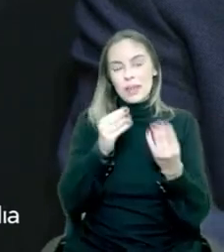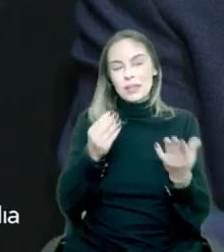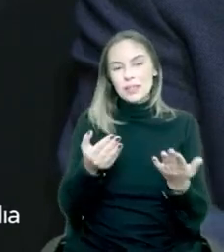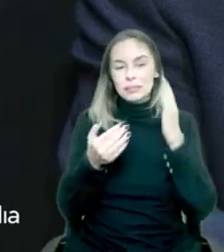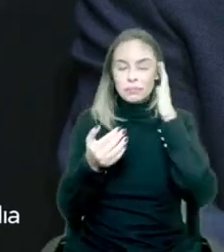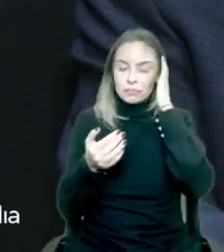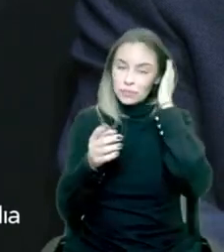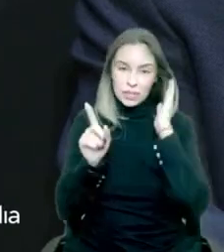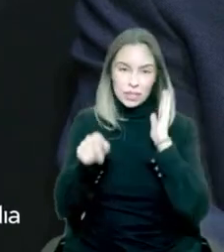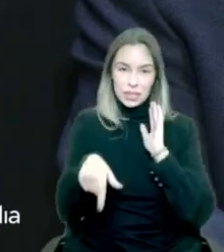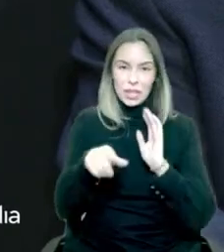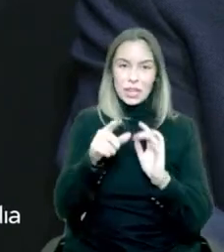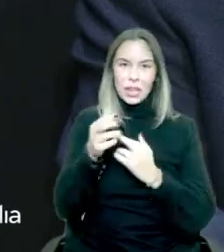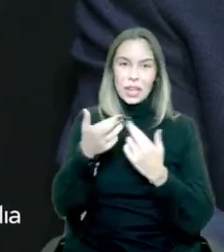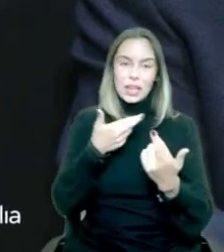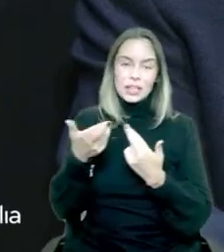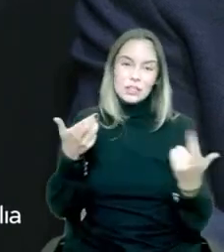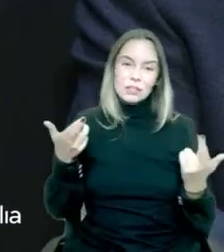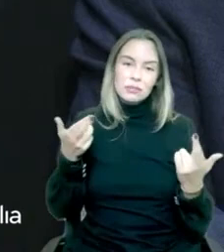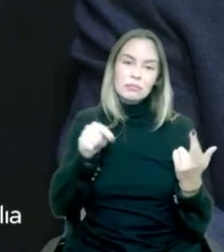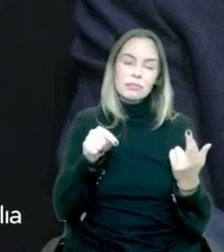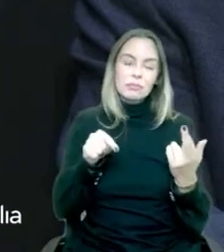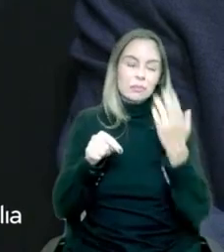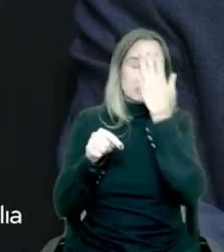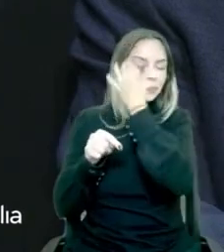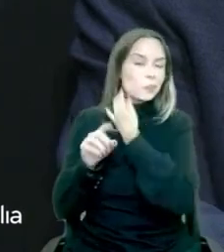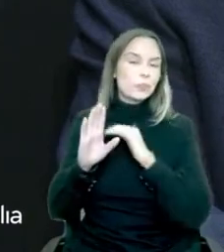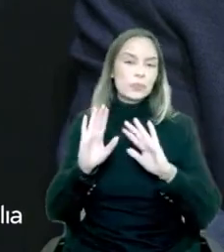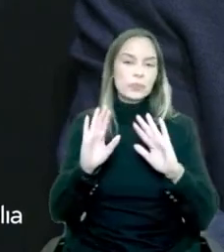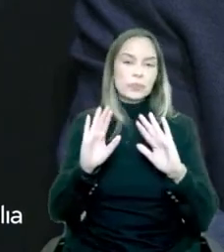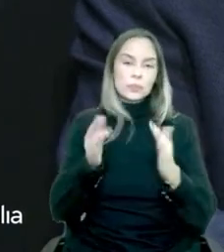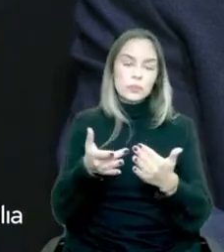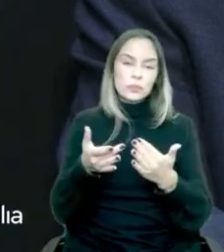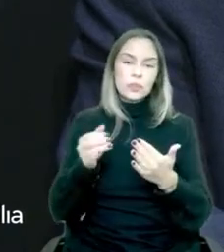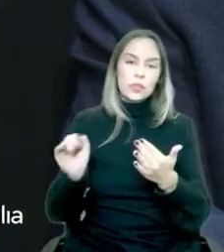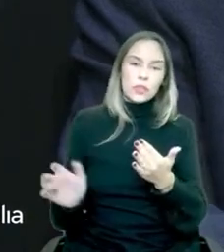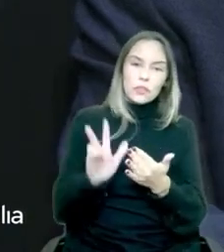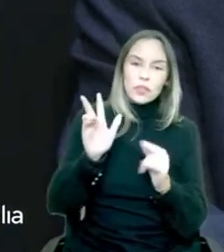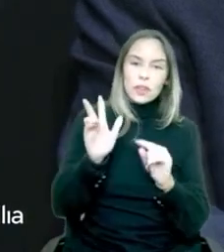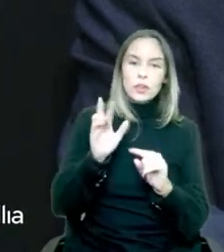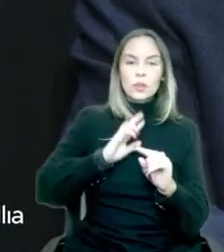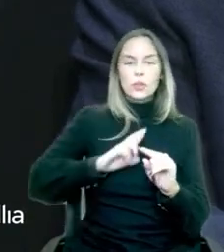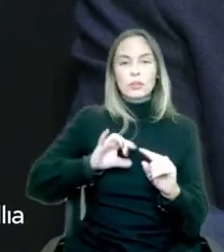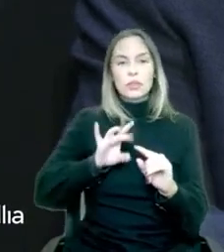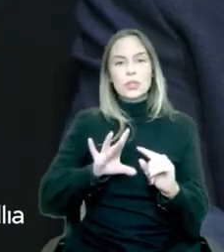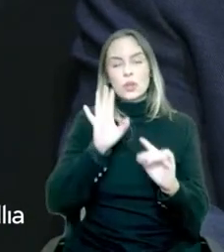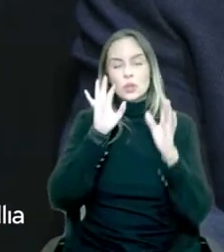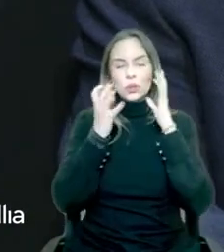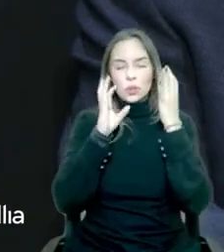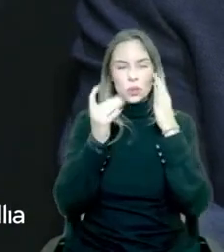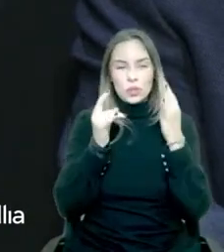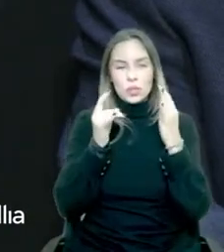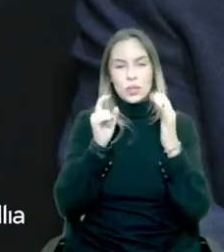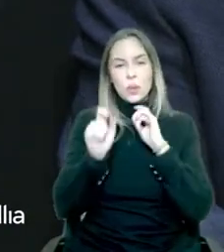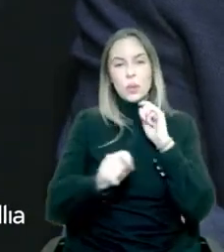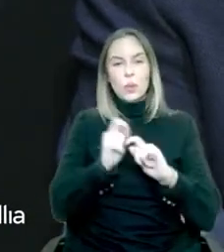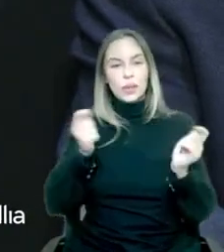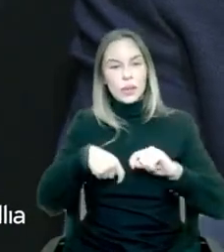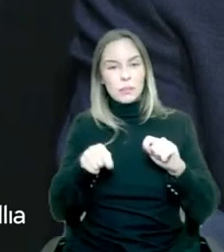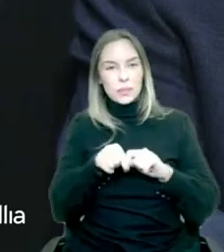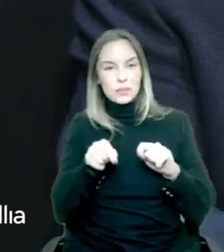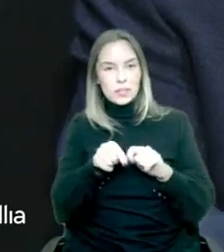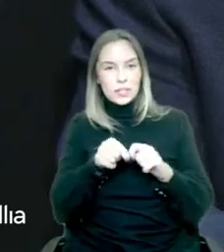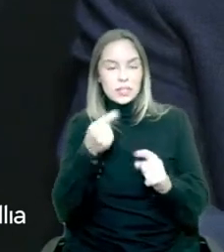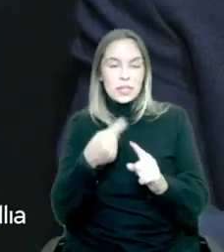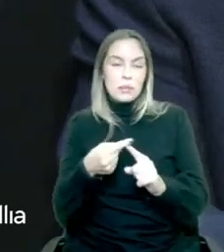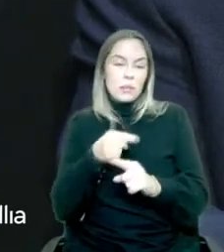relationships, focusing on value, not just the solution and what it can do, because, you know, you can have a tool and implement